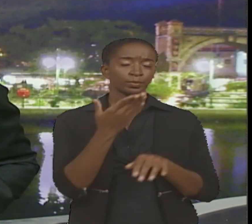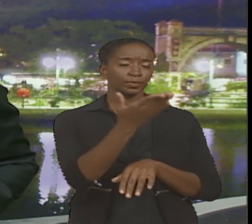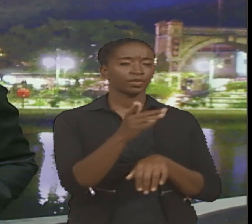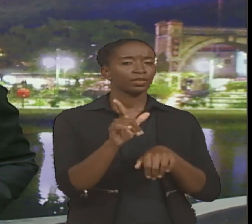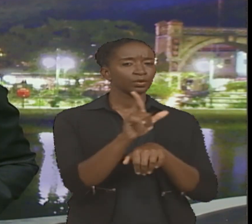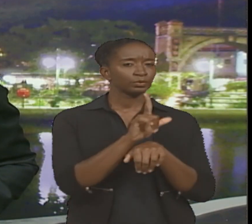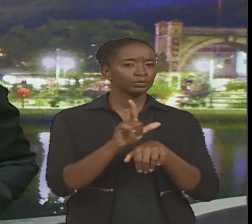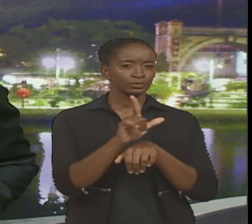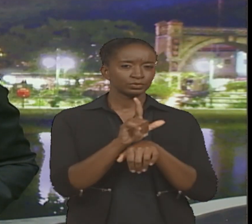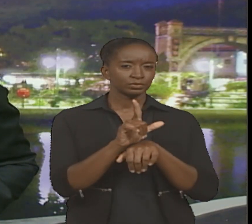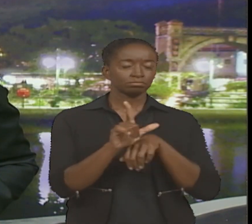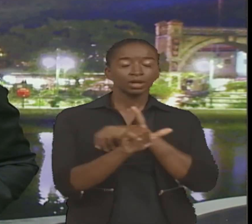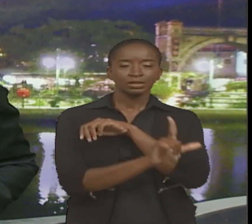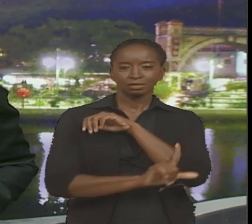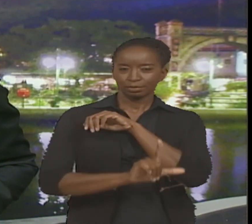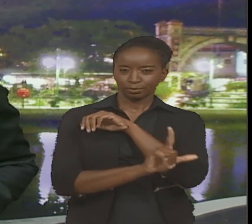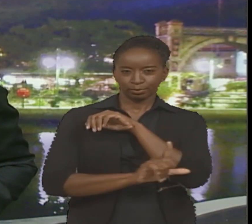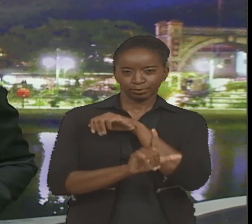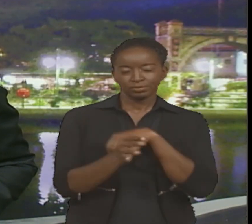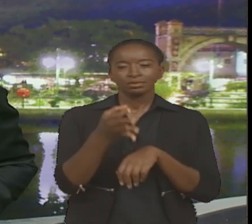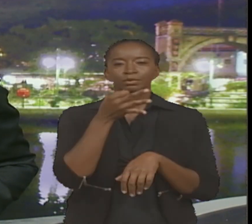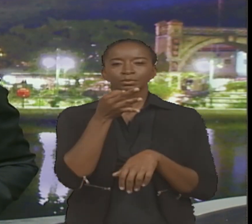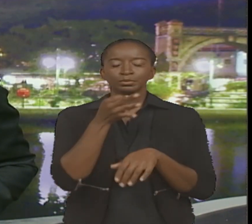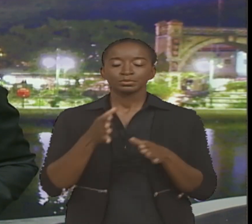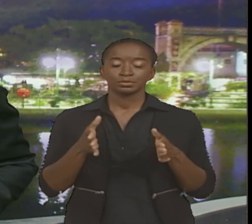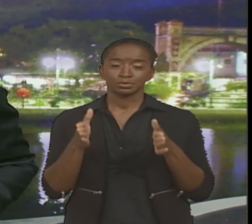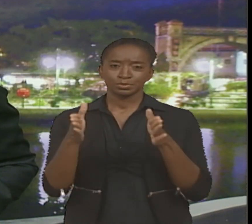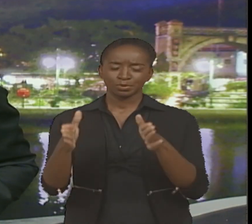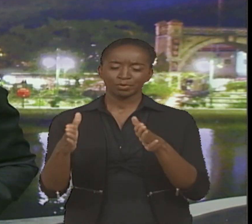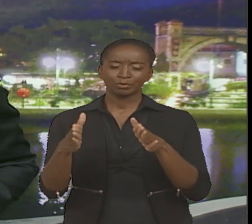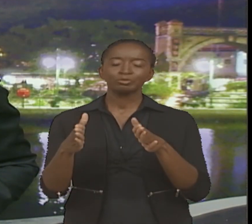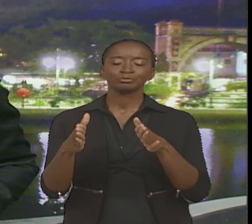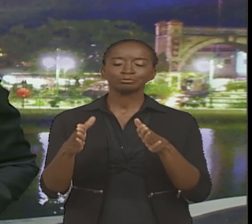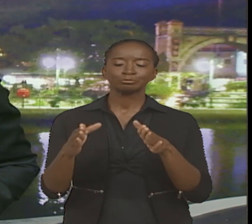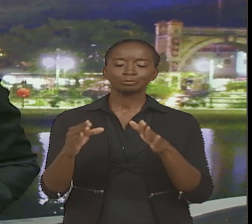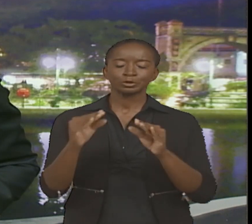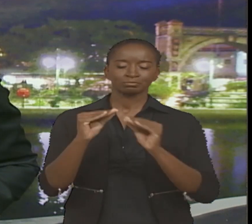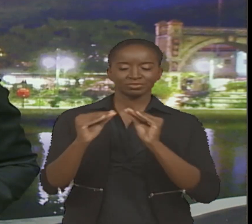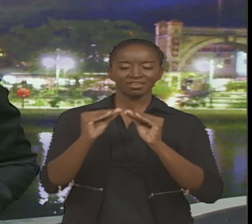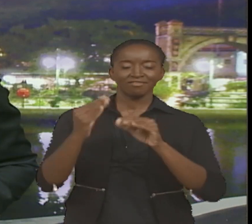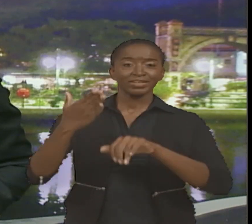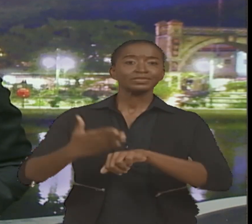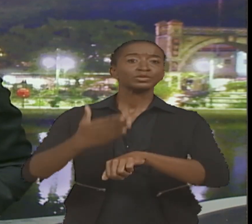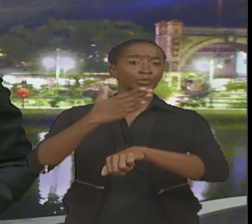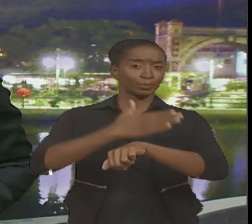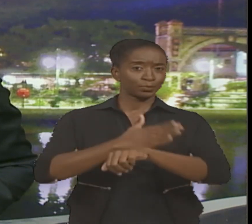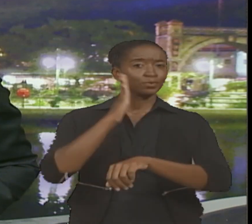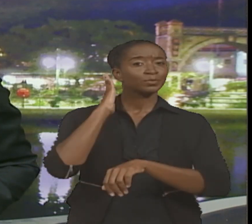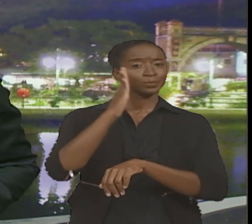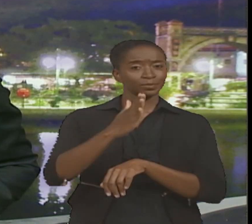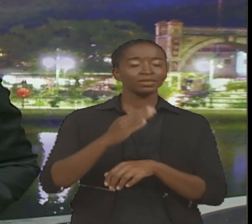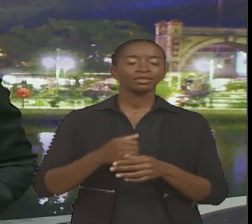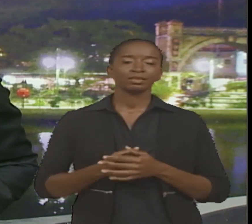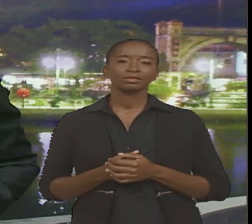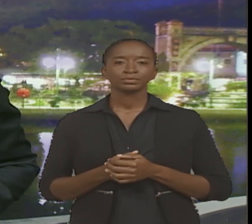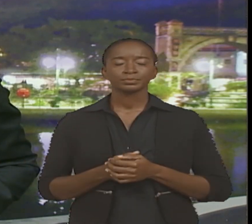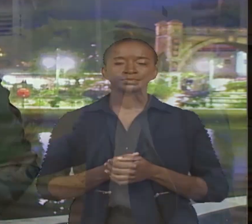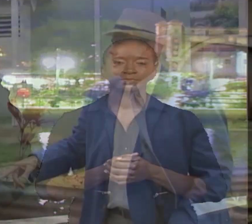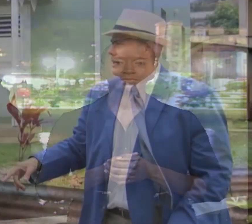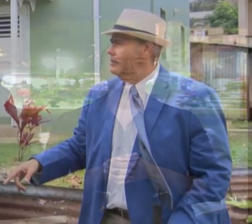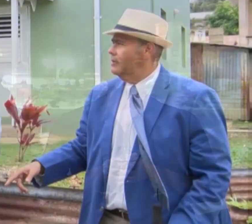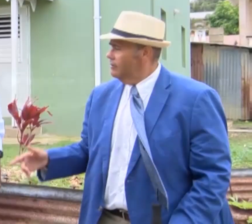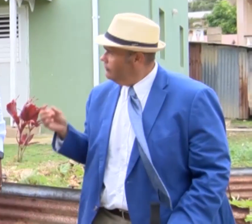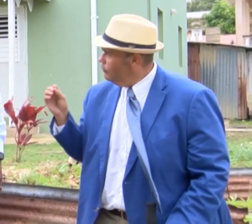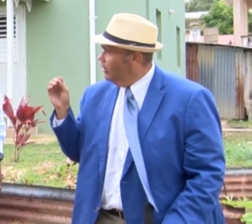St. Lucie can expect to see some improvement to their battered road infrastructure in just over a month's time. The announcement came